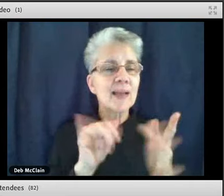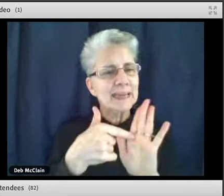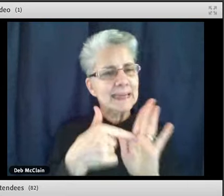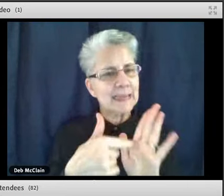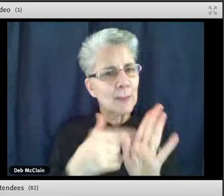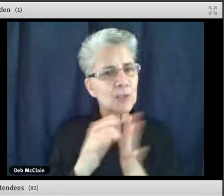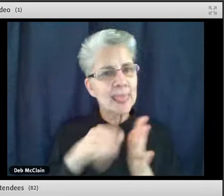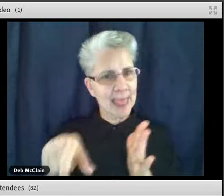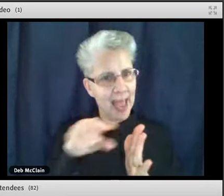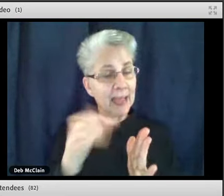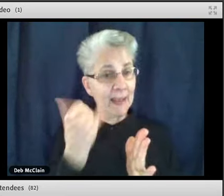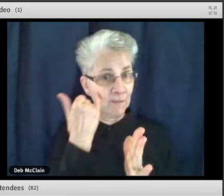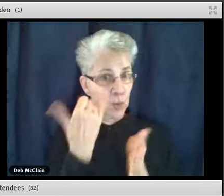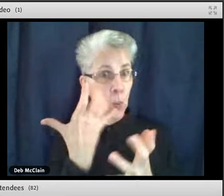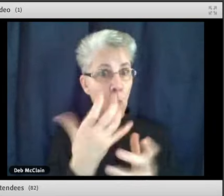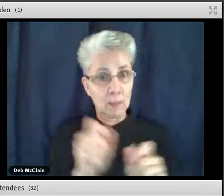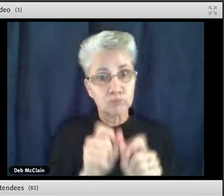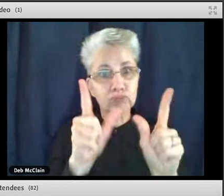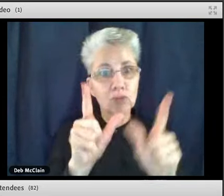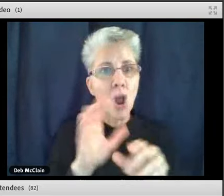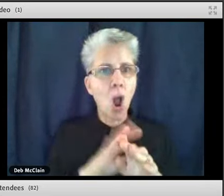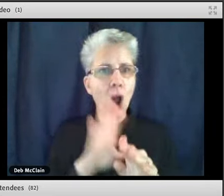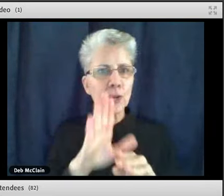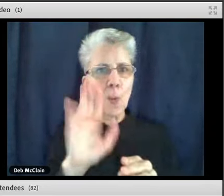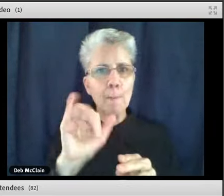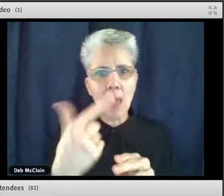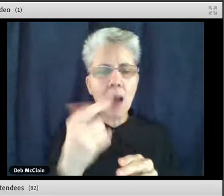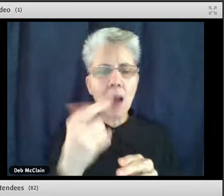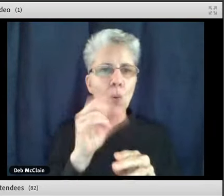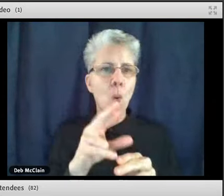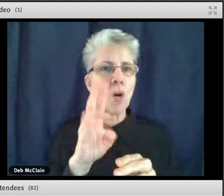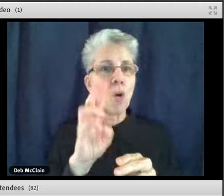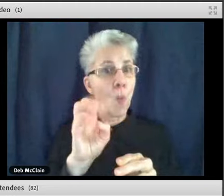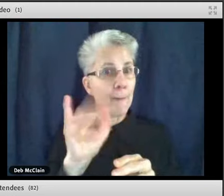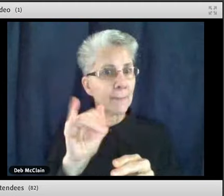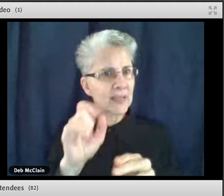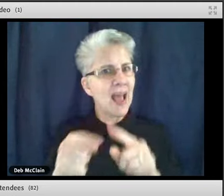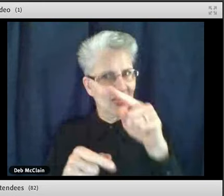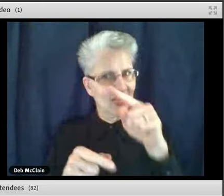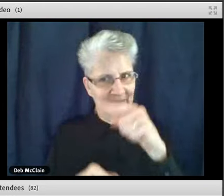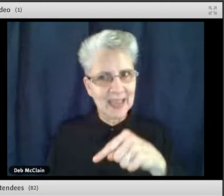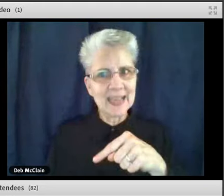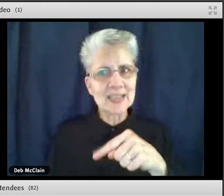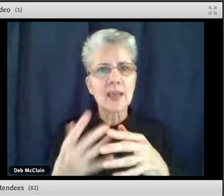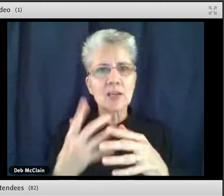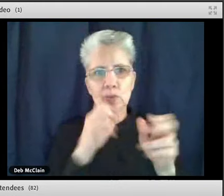about putting out information on coronavirus on your library website or blog.